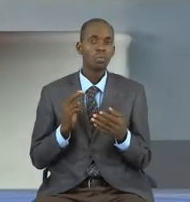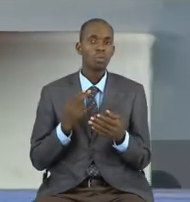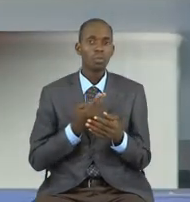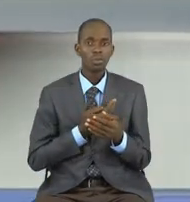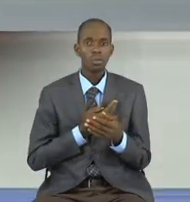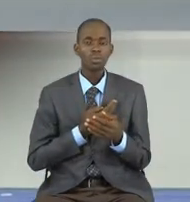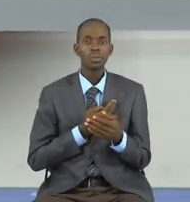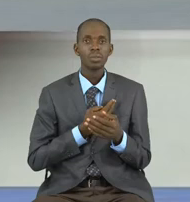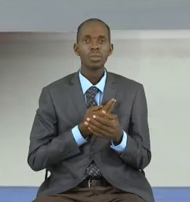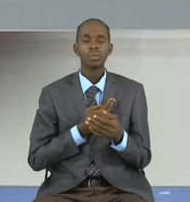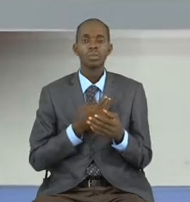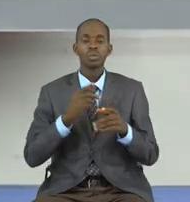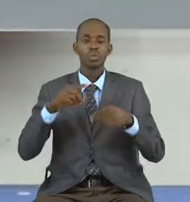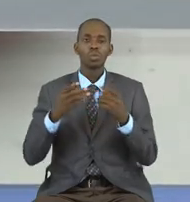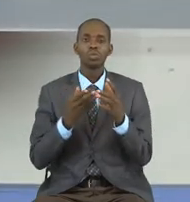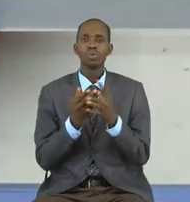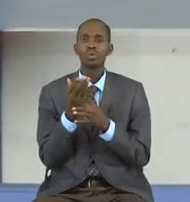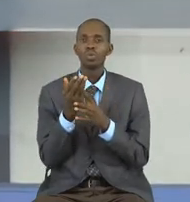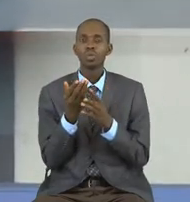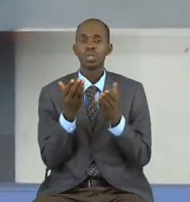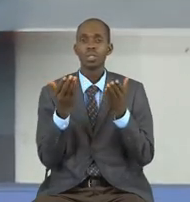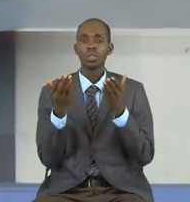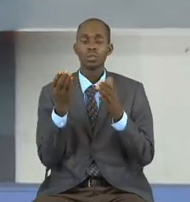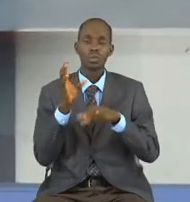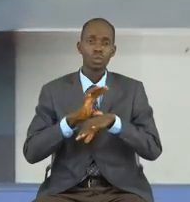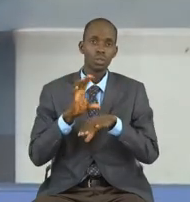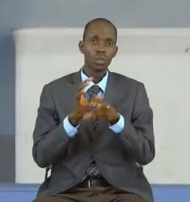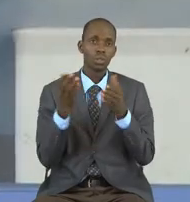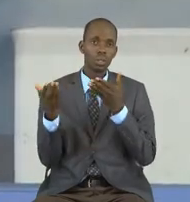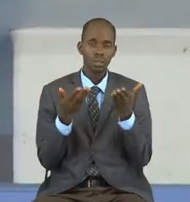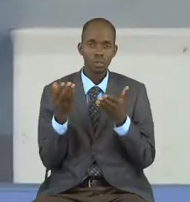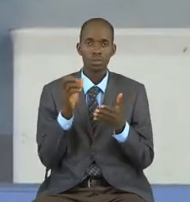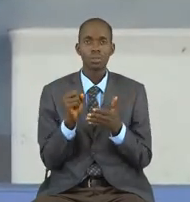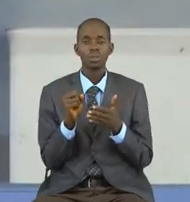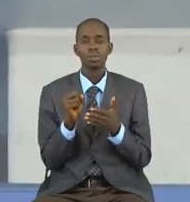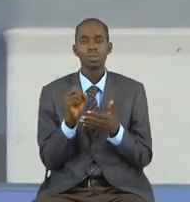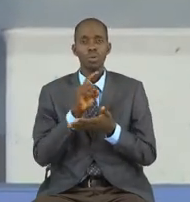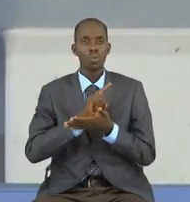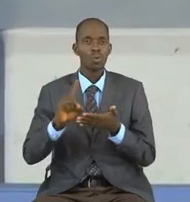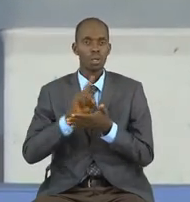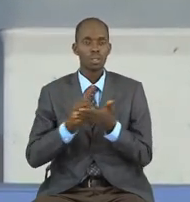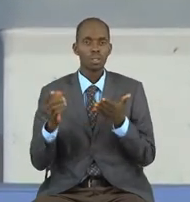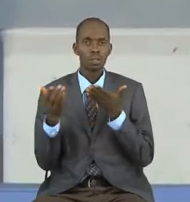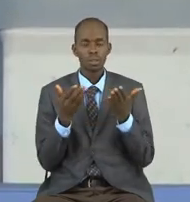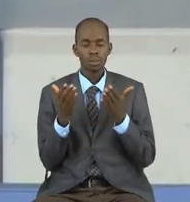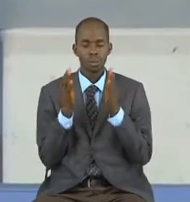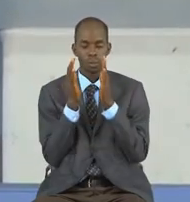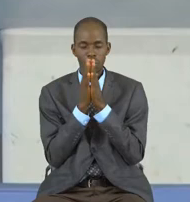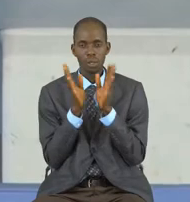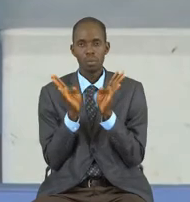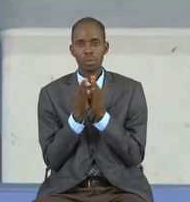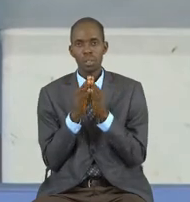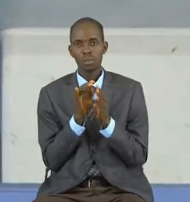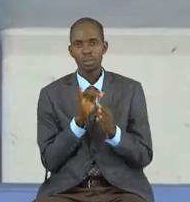through services, Sunday, weekday service, prayer meeting,